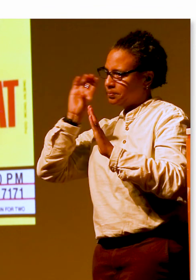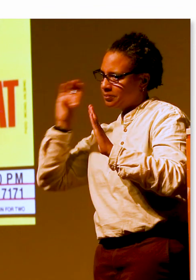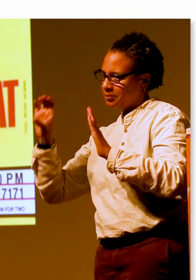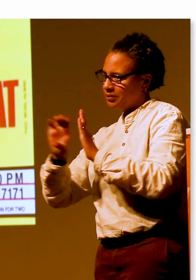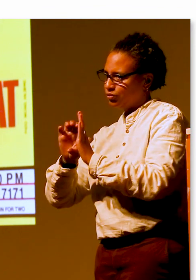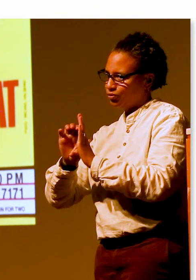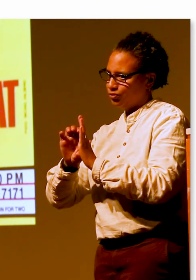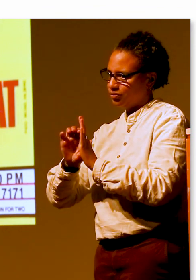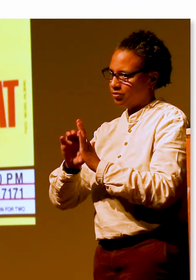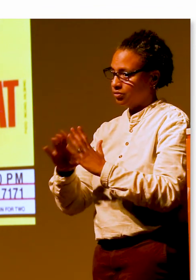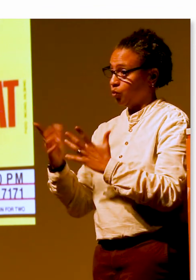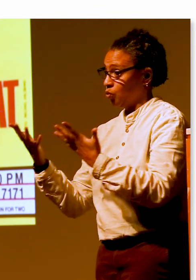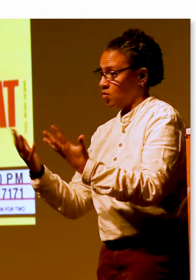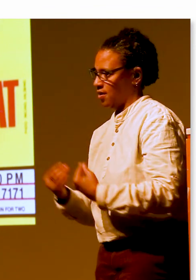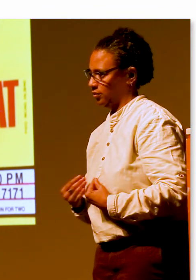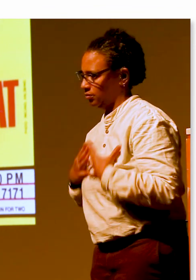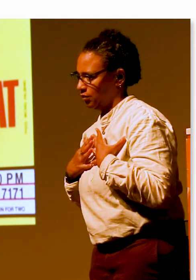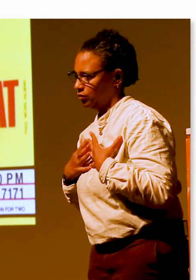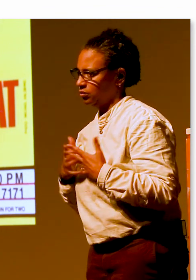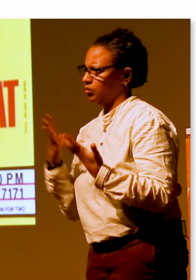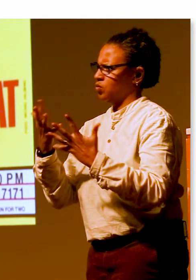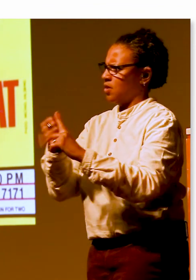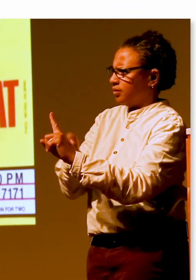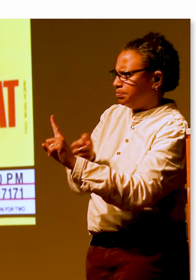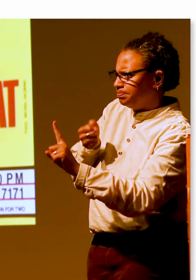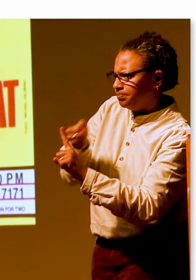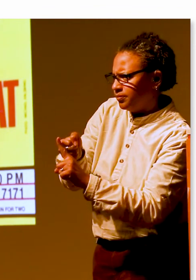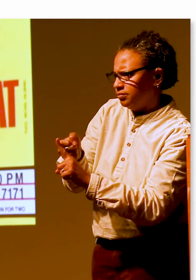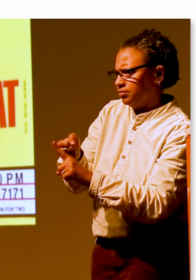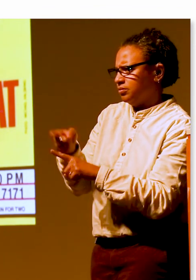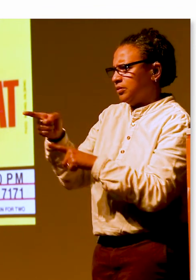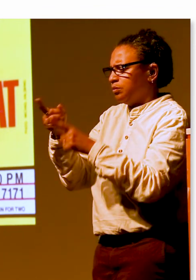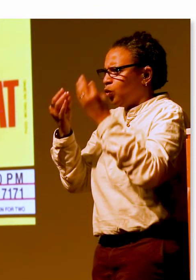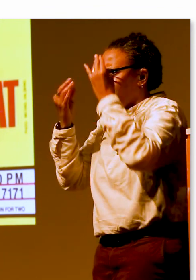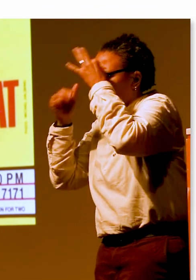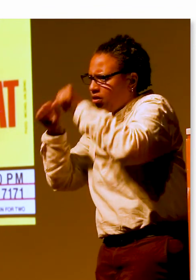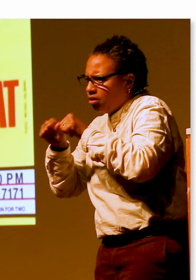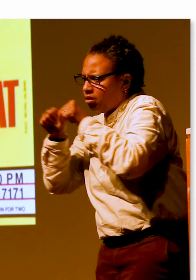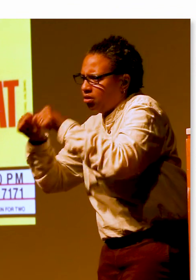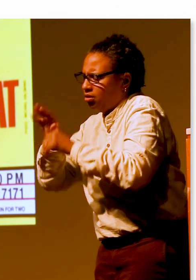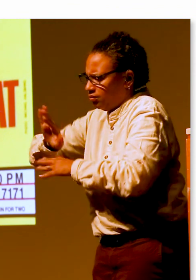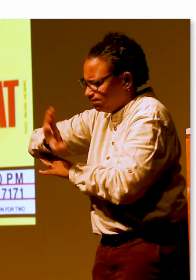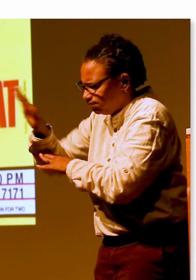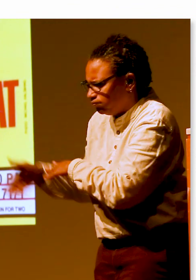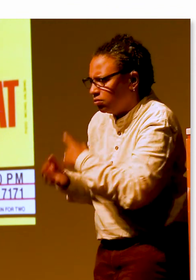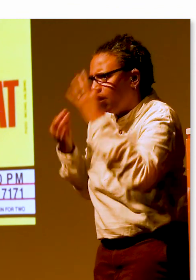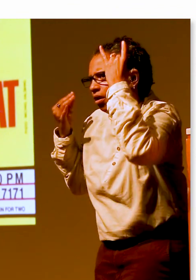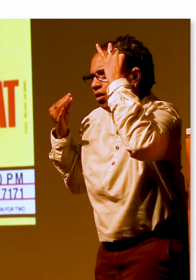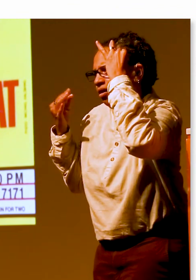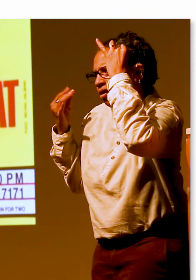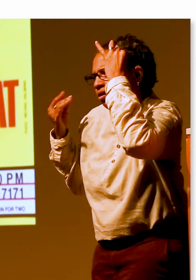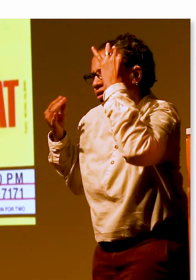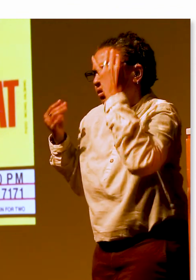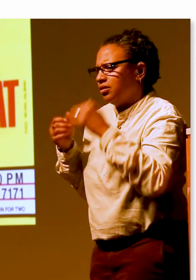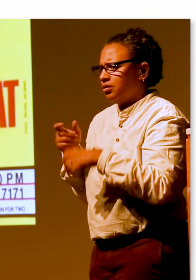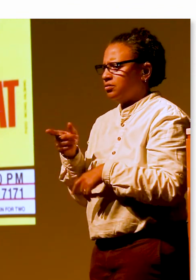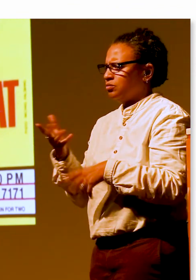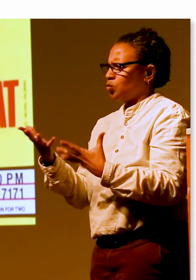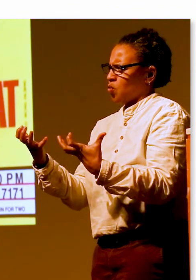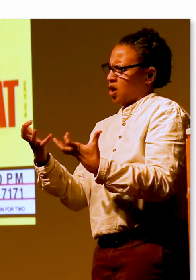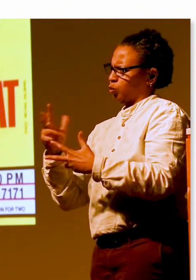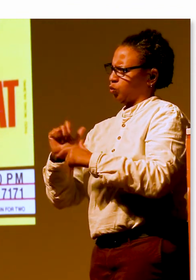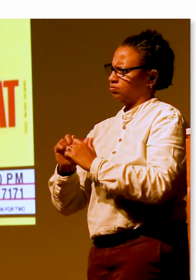night, the ones that help you to start a weird blog or Instagram page or conversation with a person on the street. This